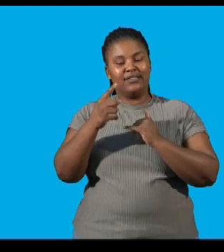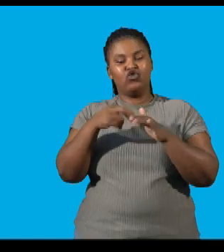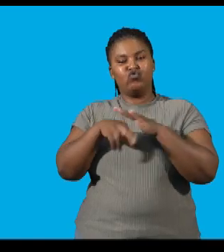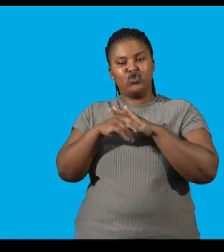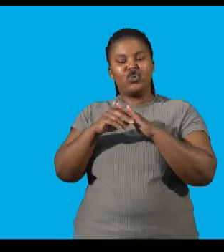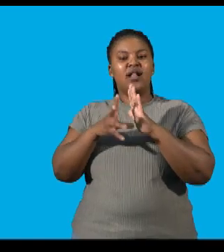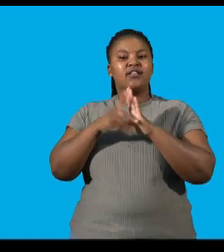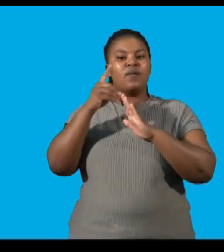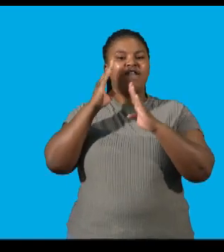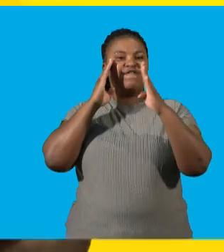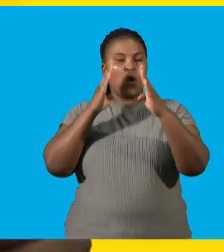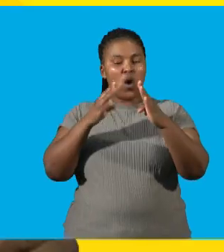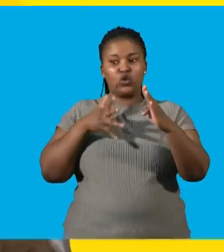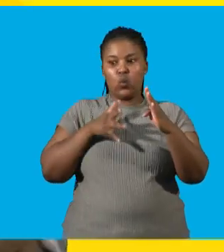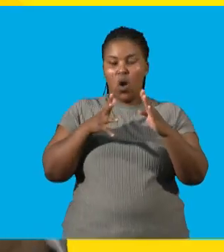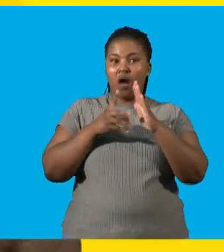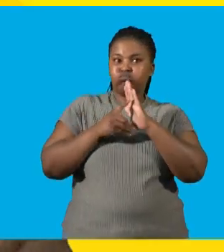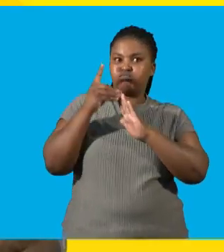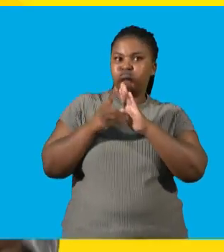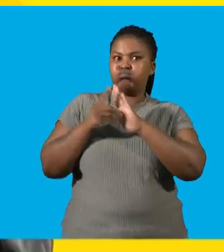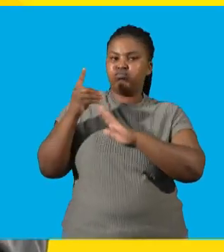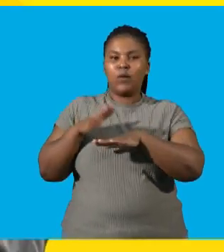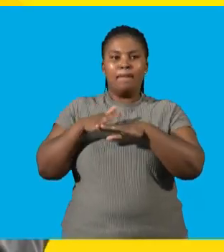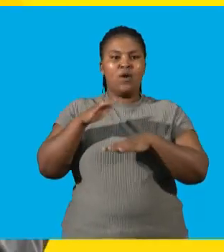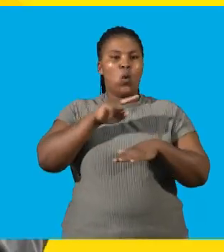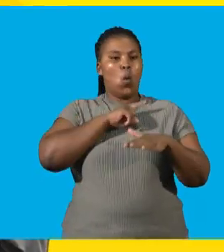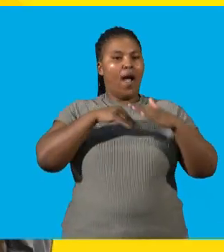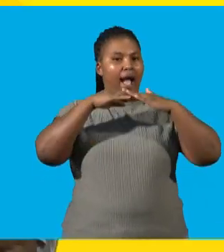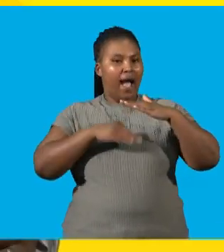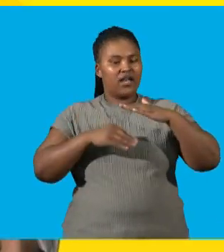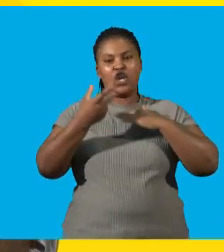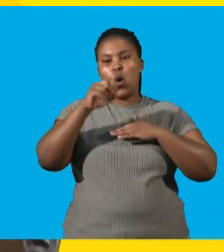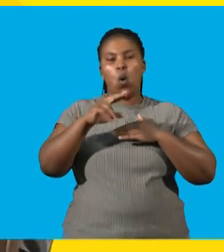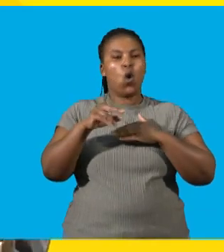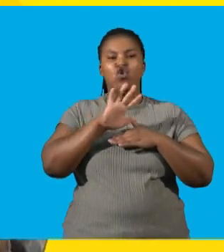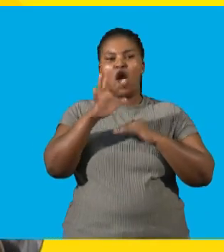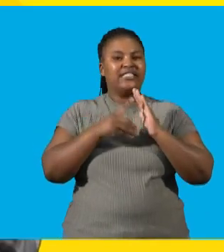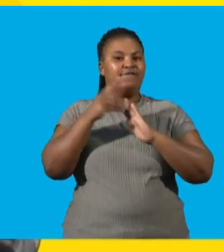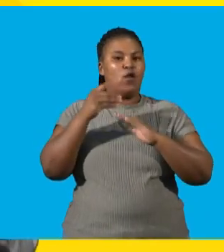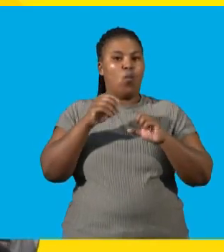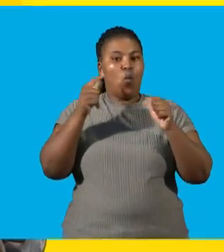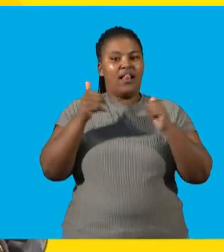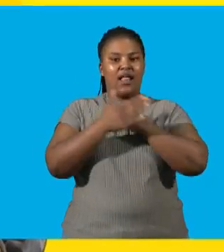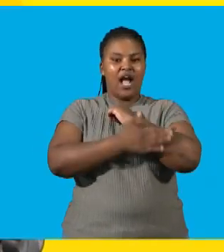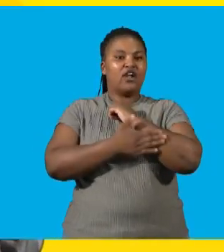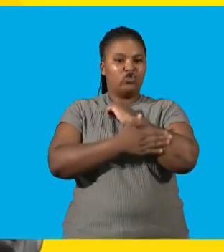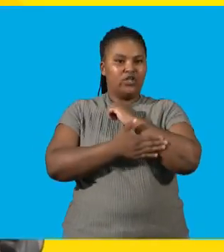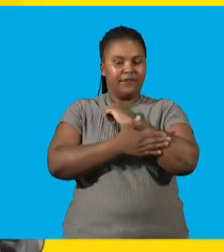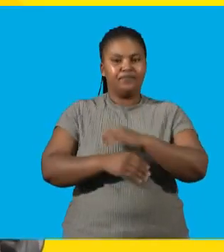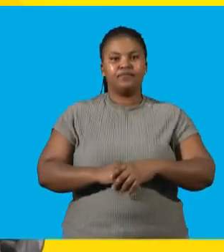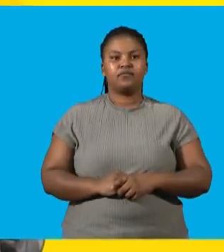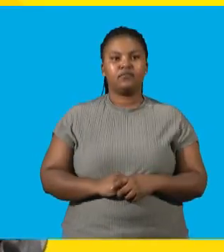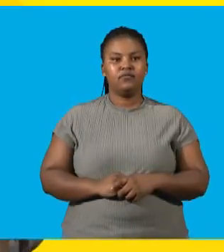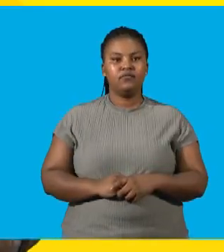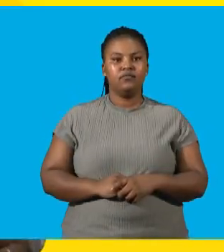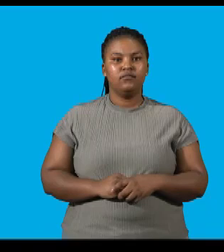focuses on bringing development to regions that are under or that are less developed in the country.